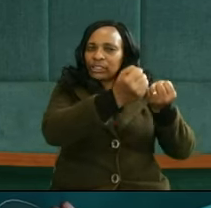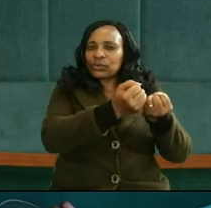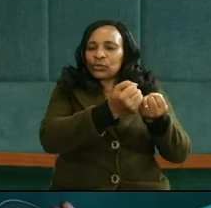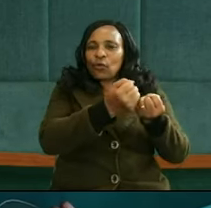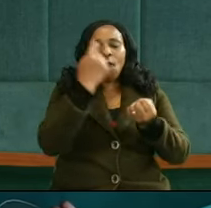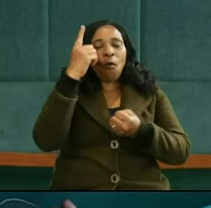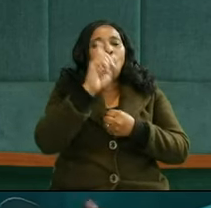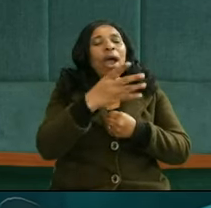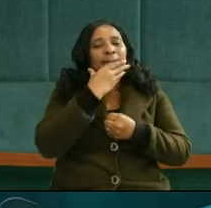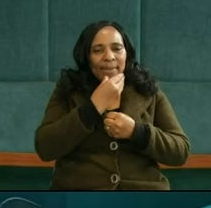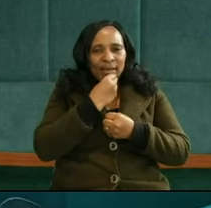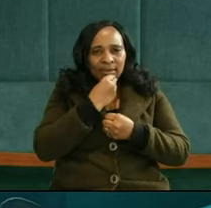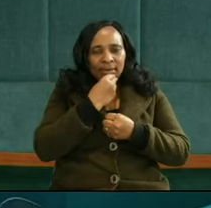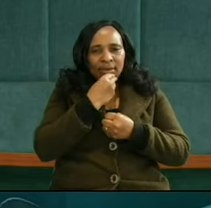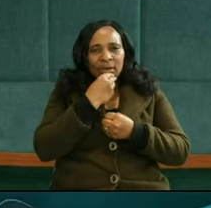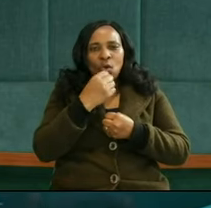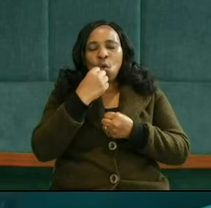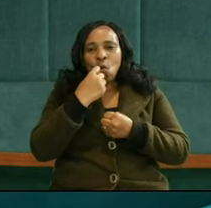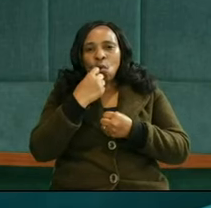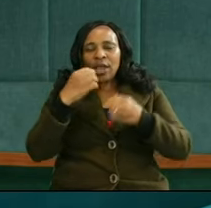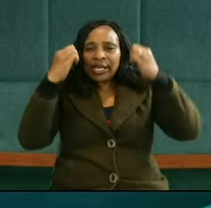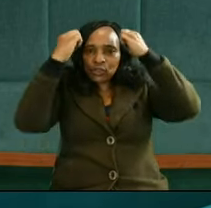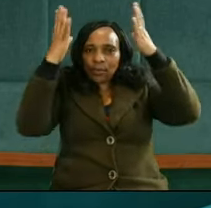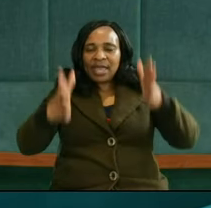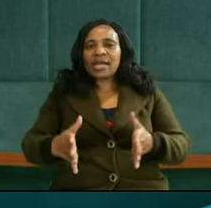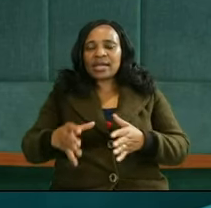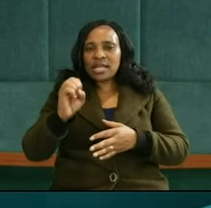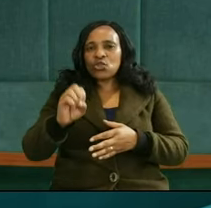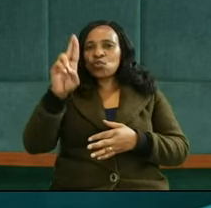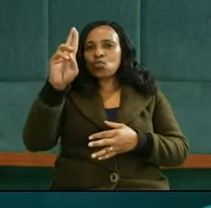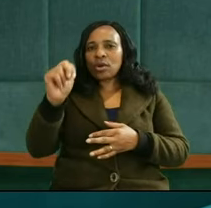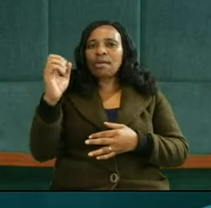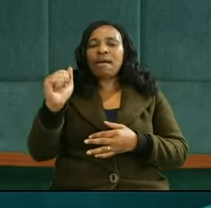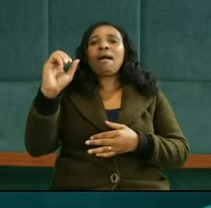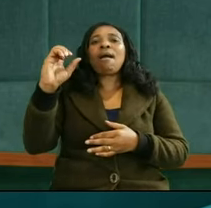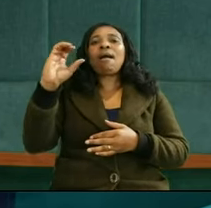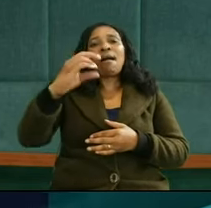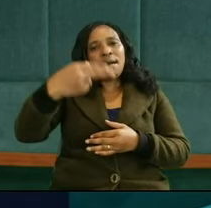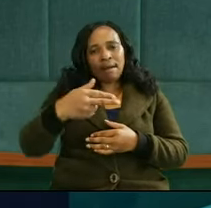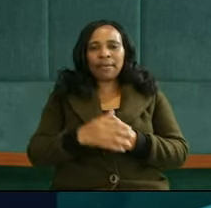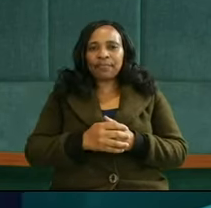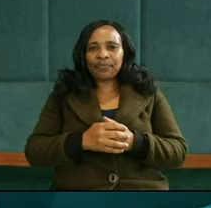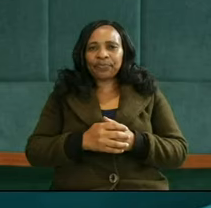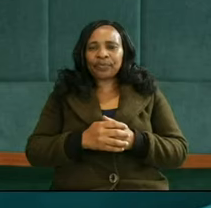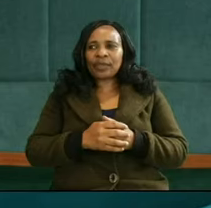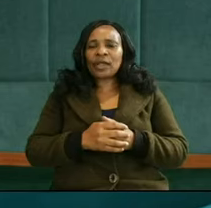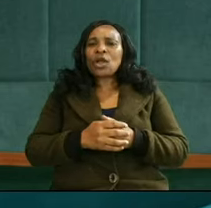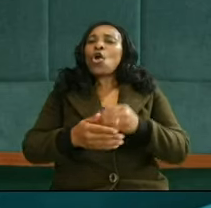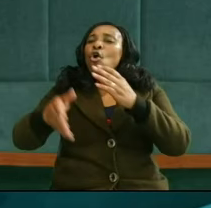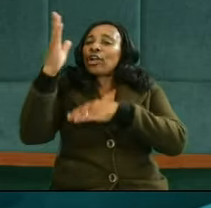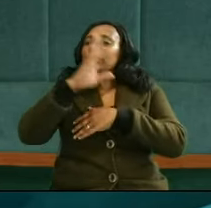one man, the Ethiopian eunuch. I think now you're beginning to put the dots together. God on